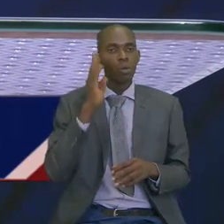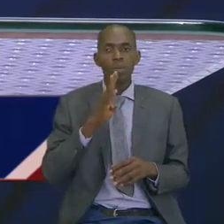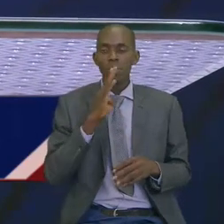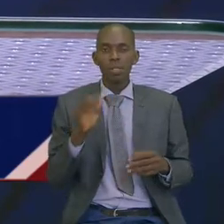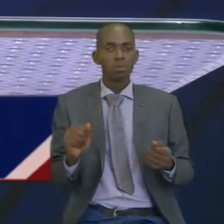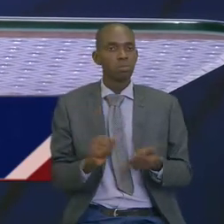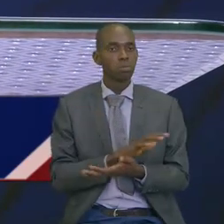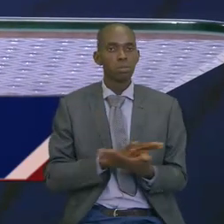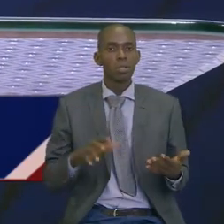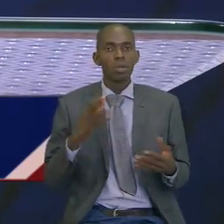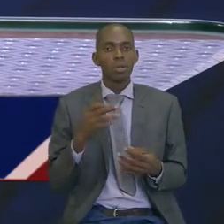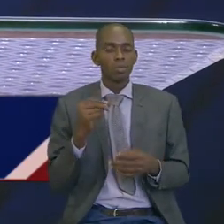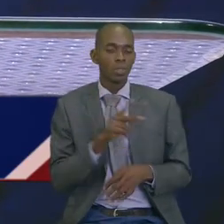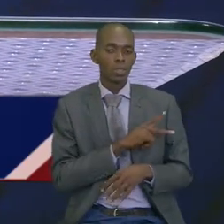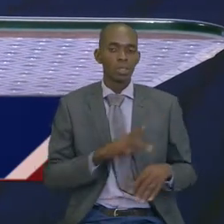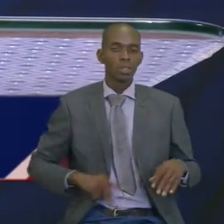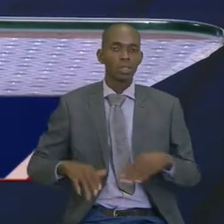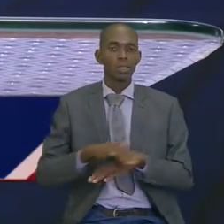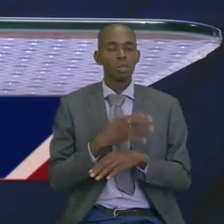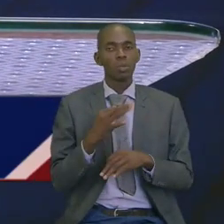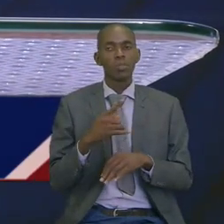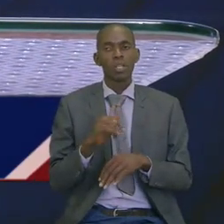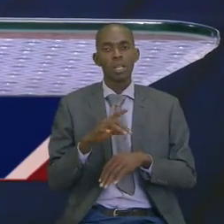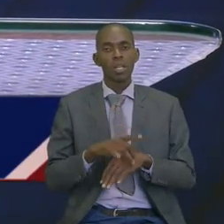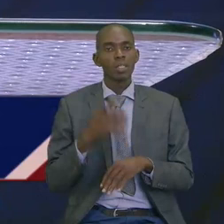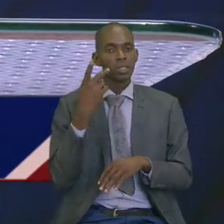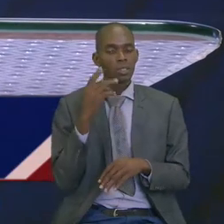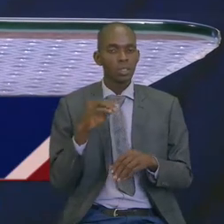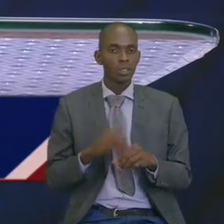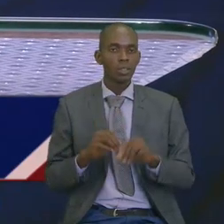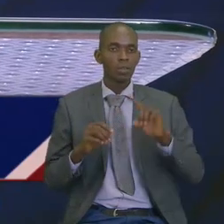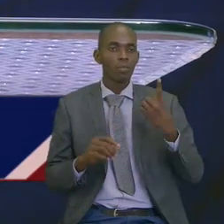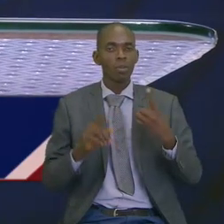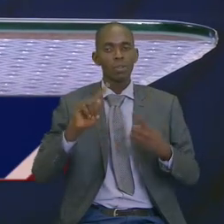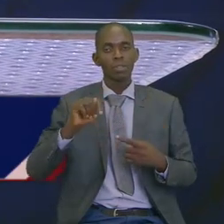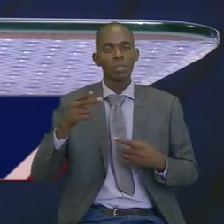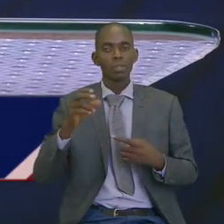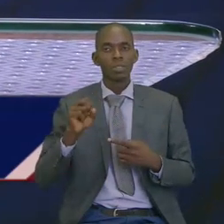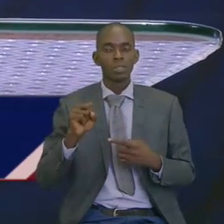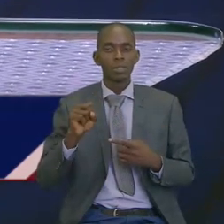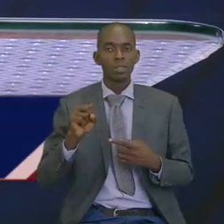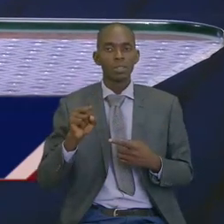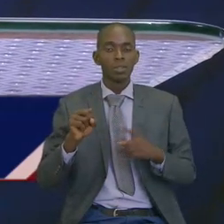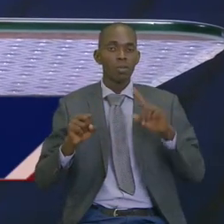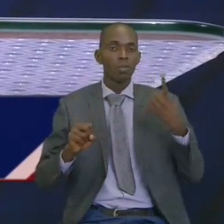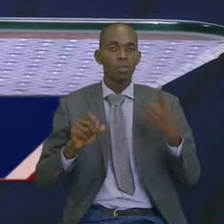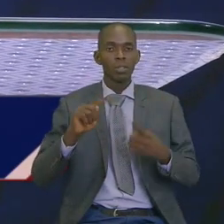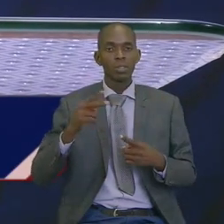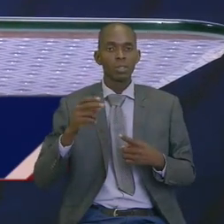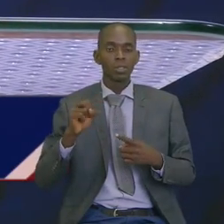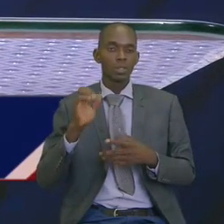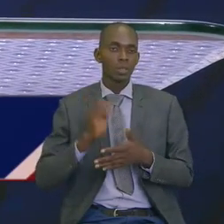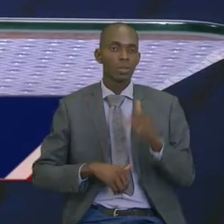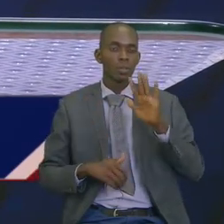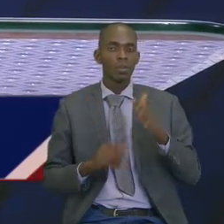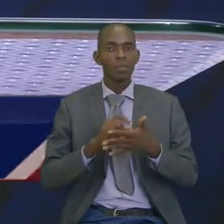of the kingdoms of the earth. It tells us in 1 Thessalonians, reading from chapter 5 and